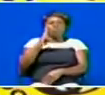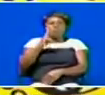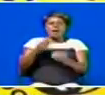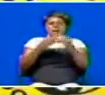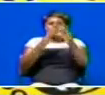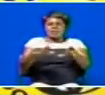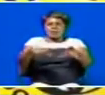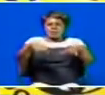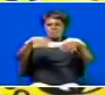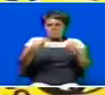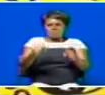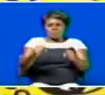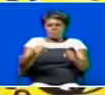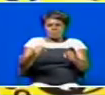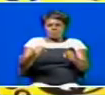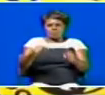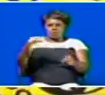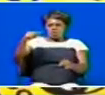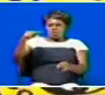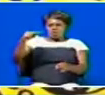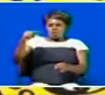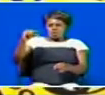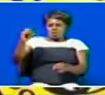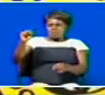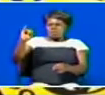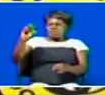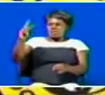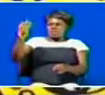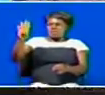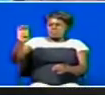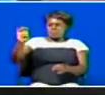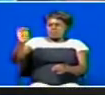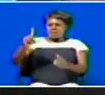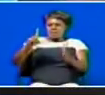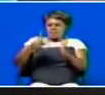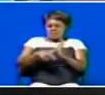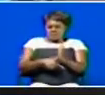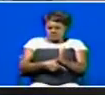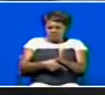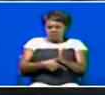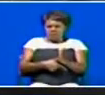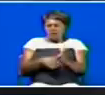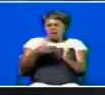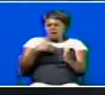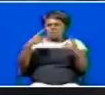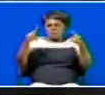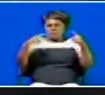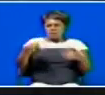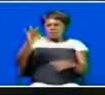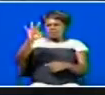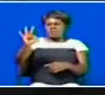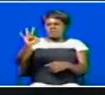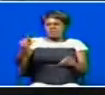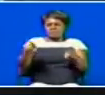tactician succeeded out of favour George Best Nsimbe in an interim capacity and laid down a marker with 3 victories and a draw during the